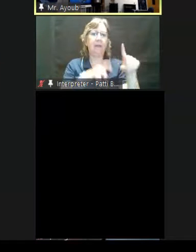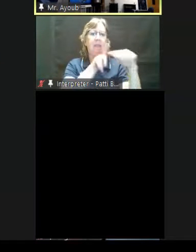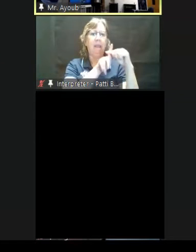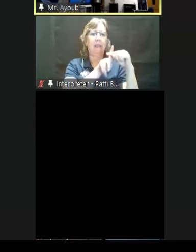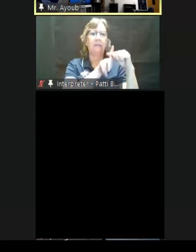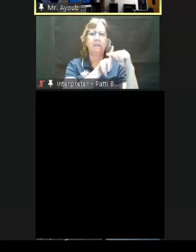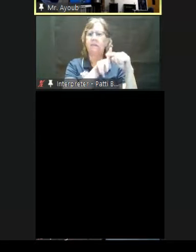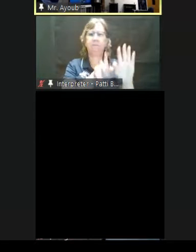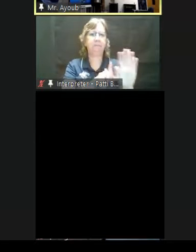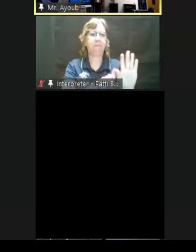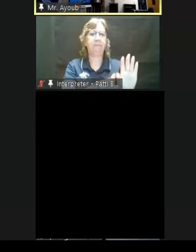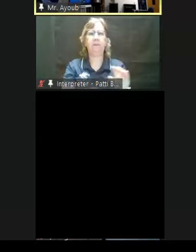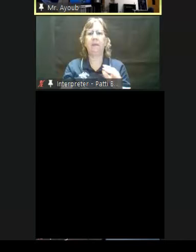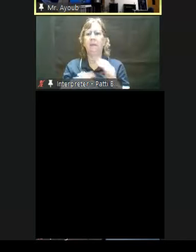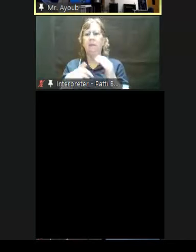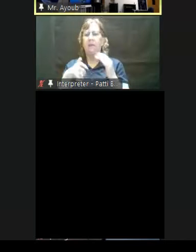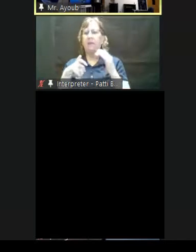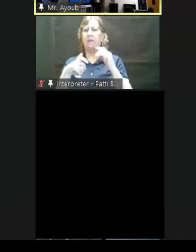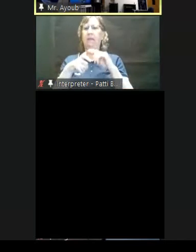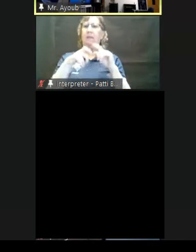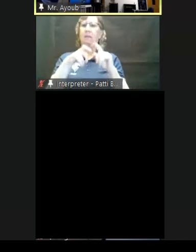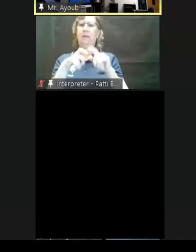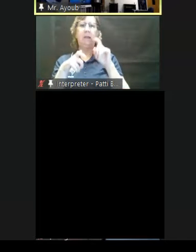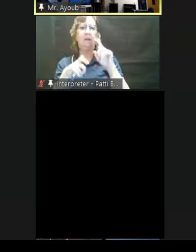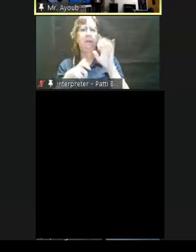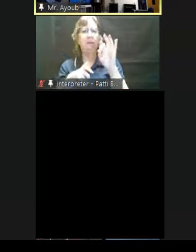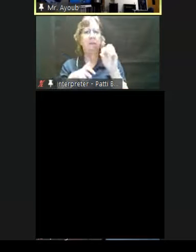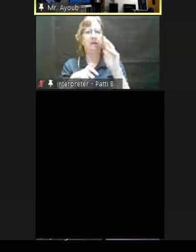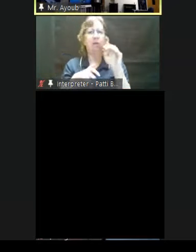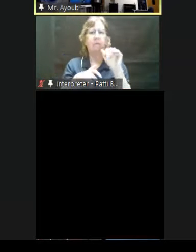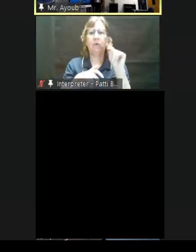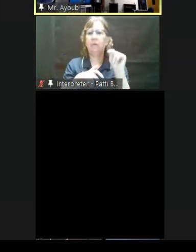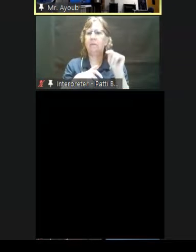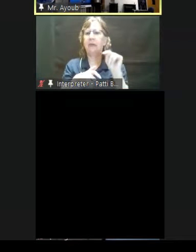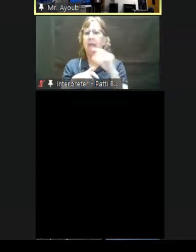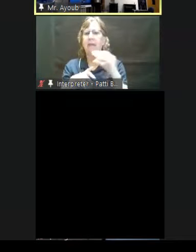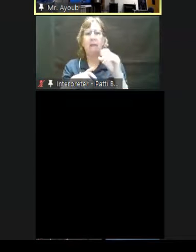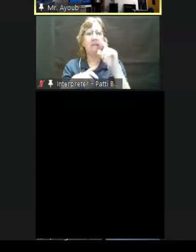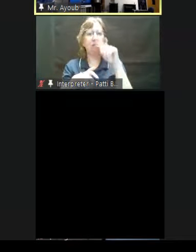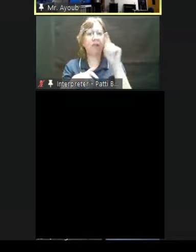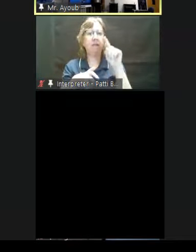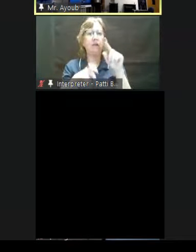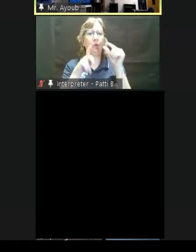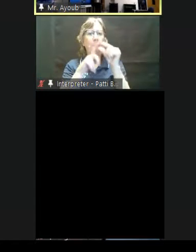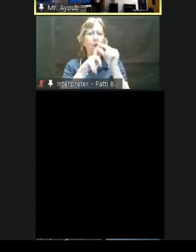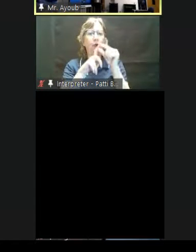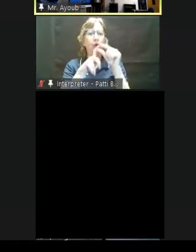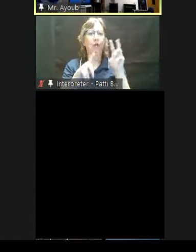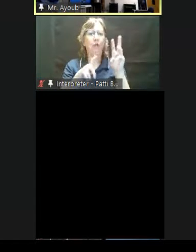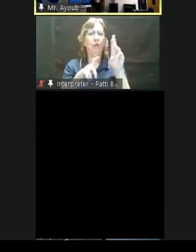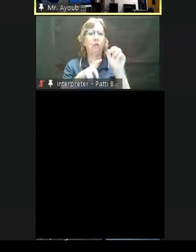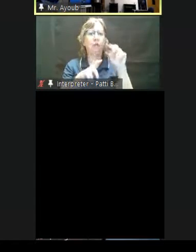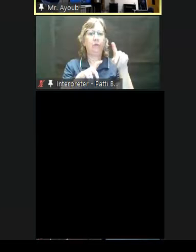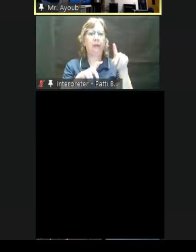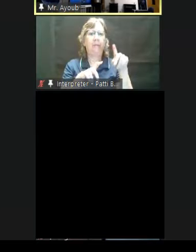And then as soon as you guys do this, go to Format and make sure Word Wrap is selected. So